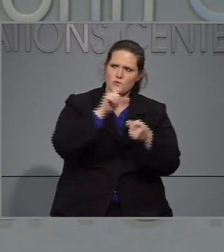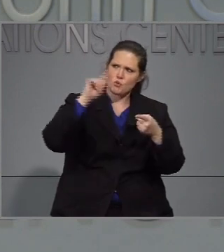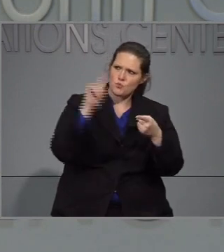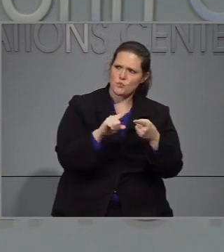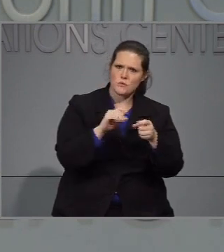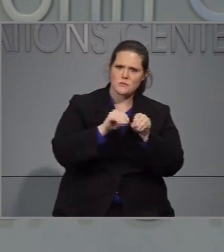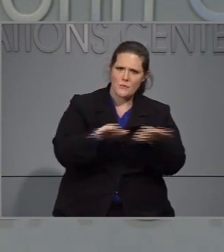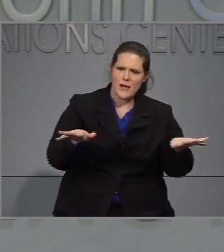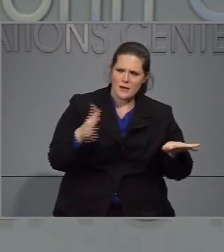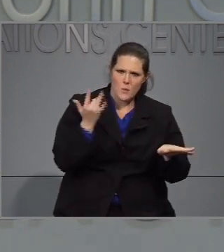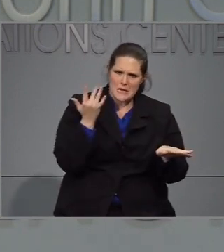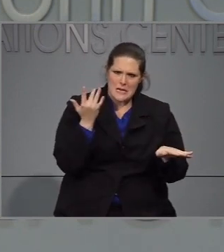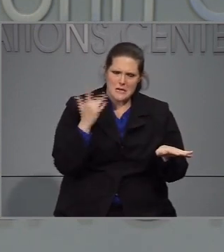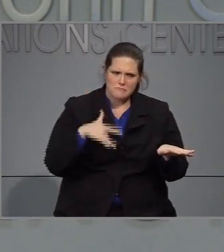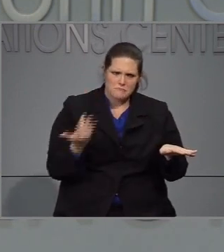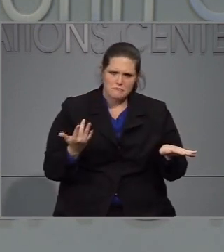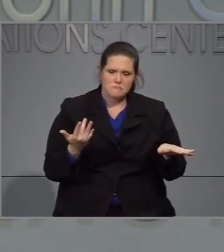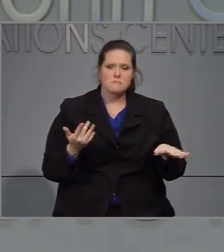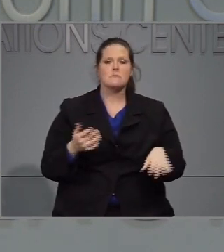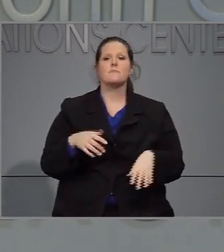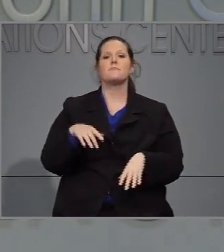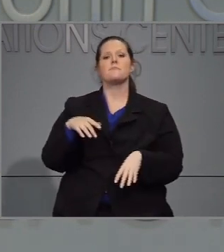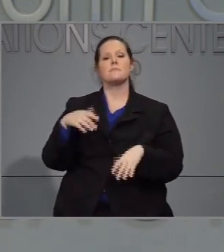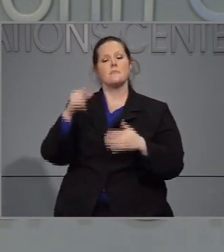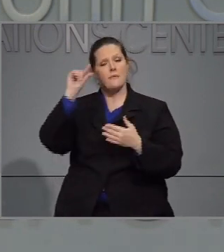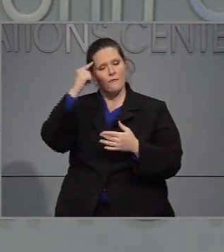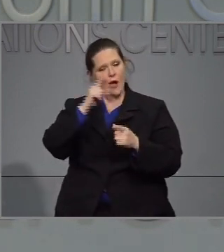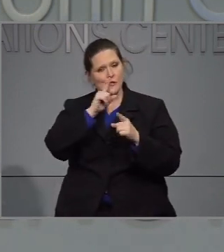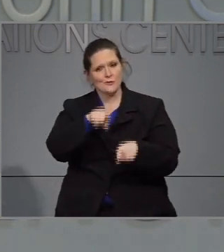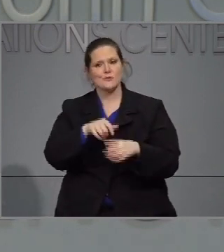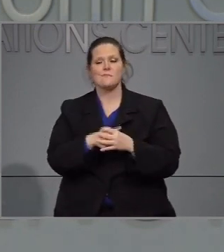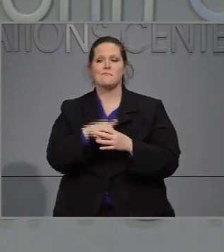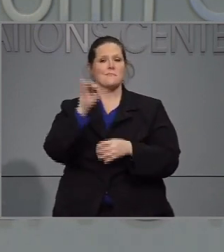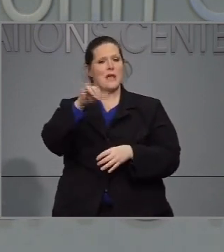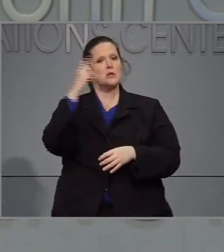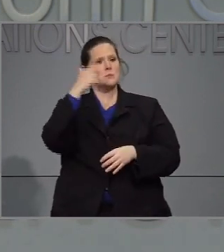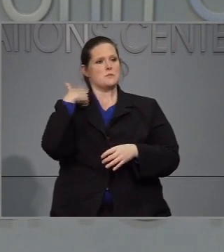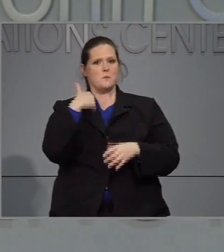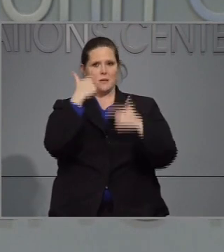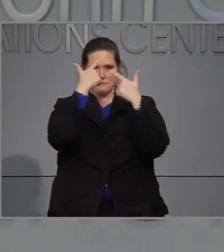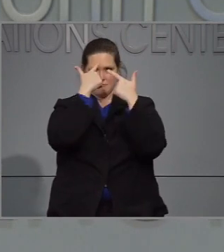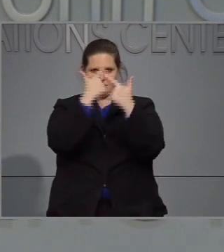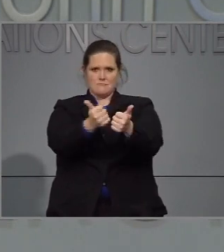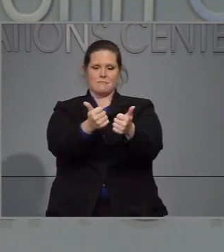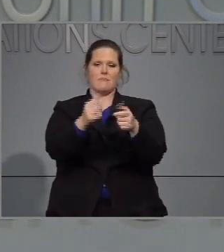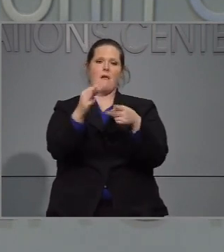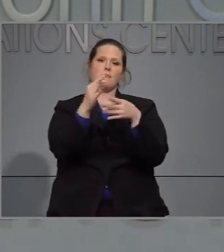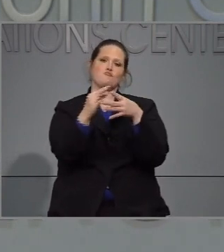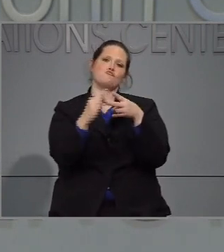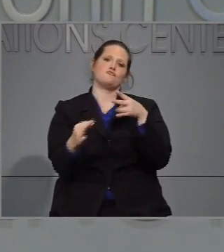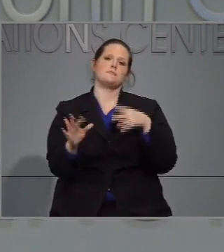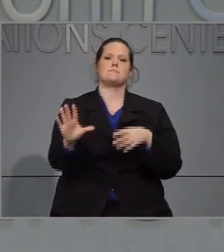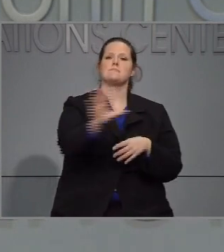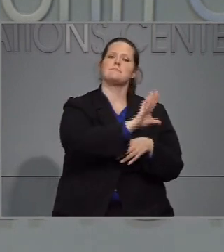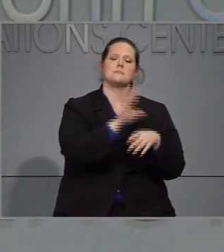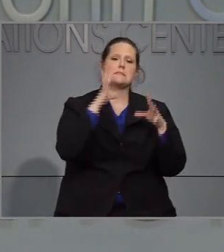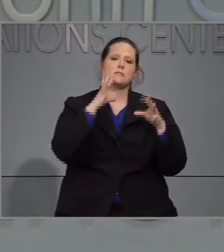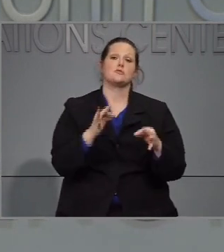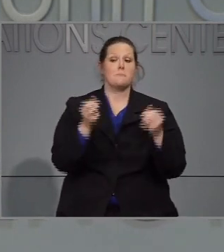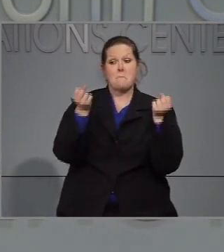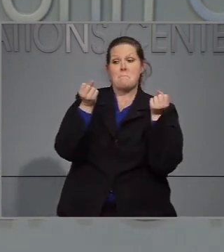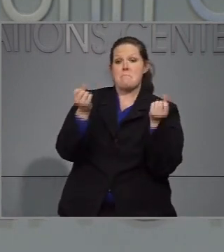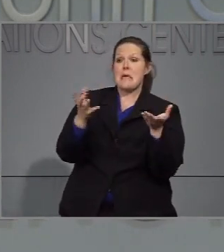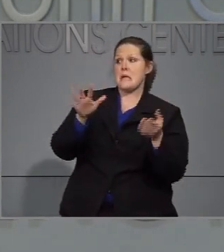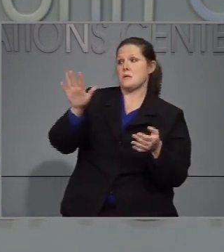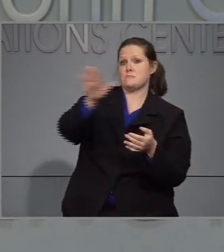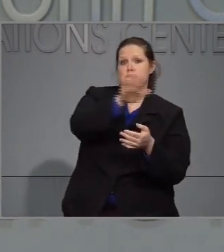exactly why we have given districts an option to go fully remote, and many districts are taking this